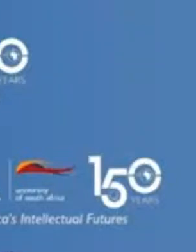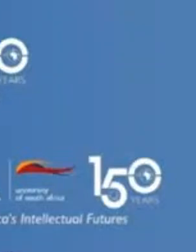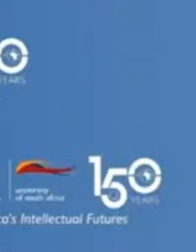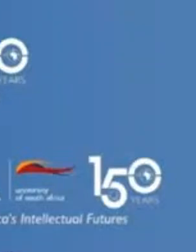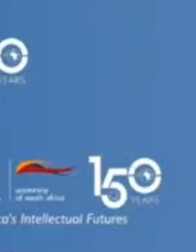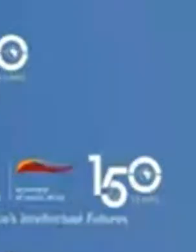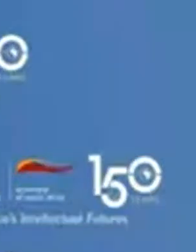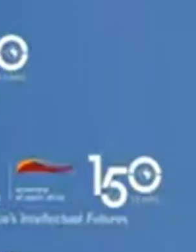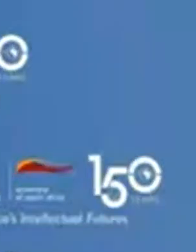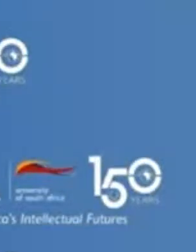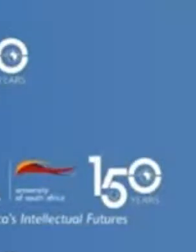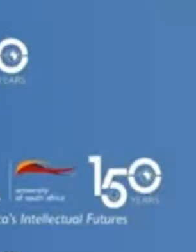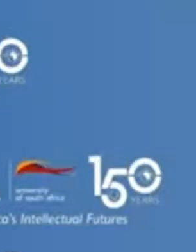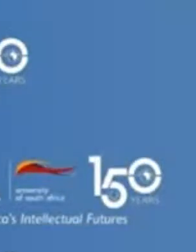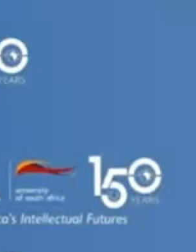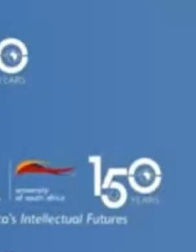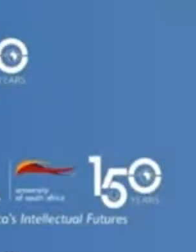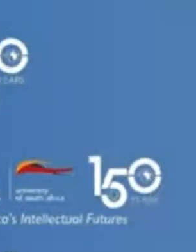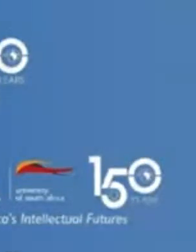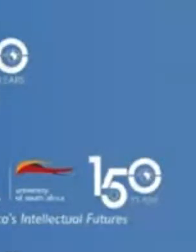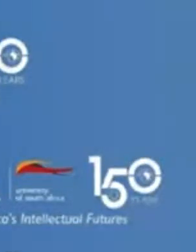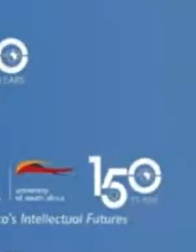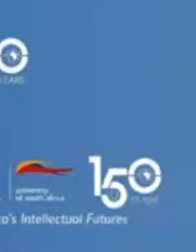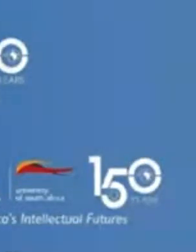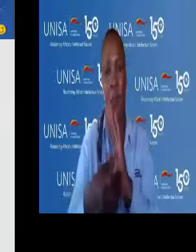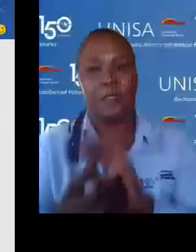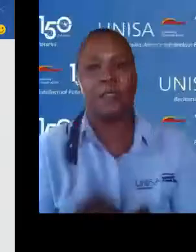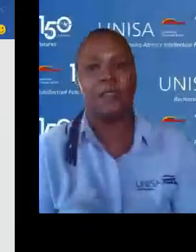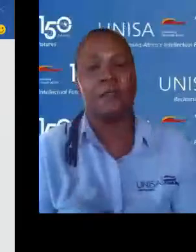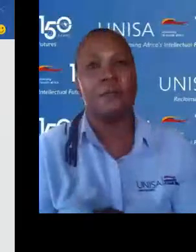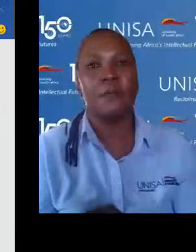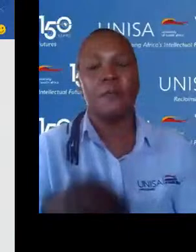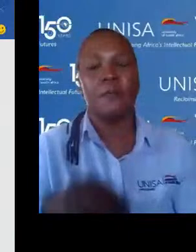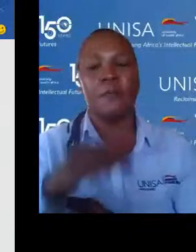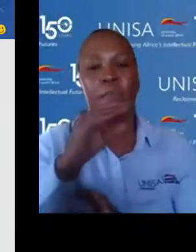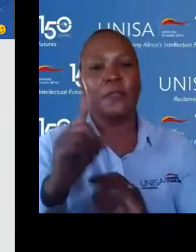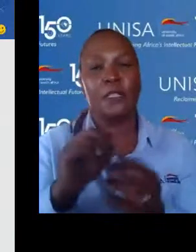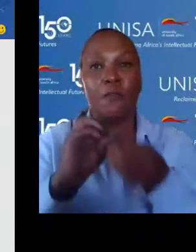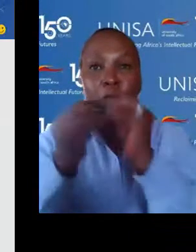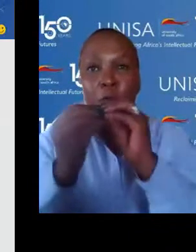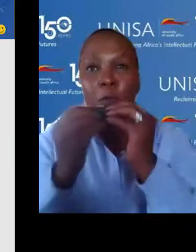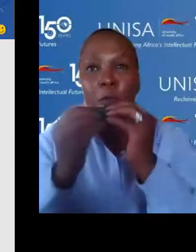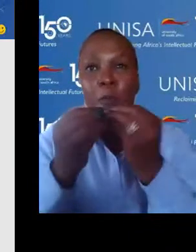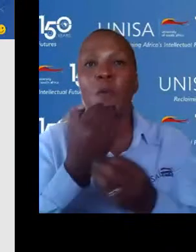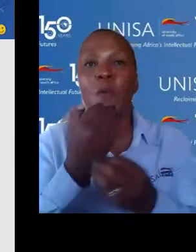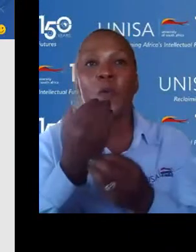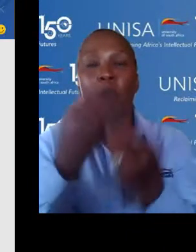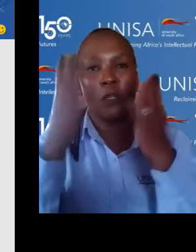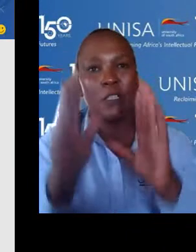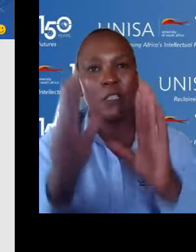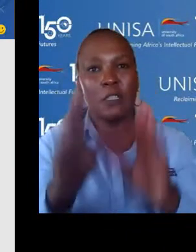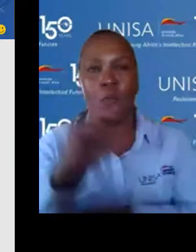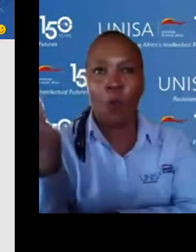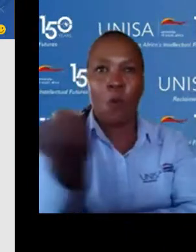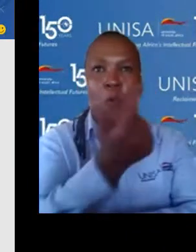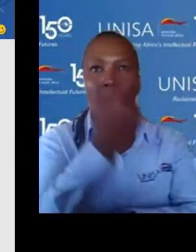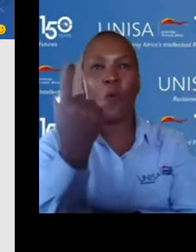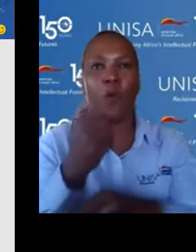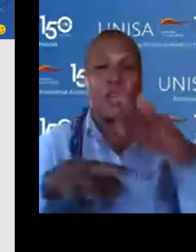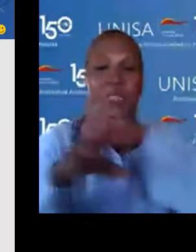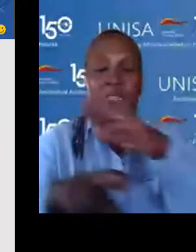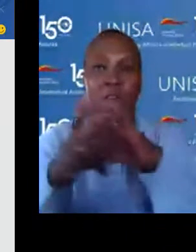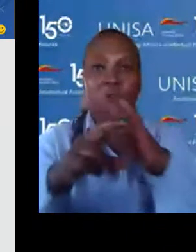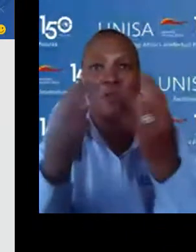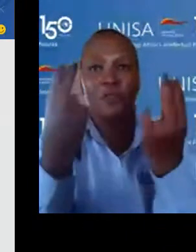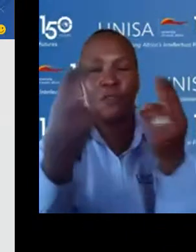Regional forums for students with disabilities is formed by students in all the UNISA regions. In